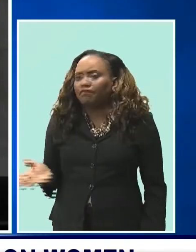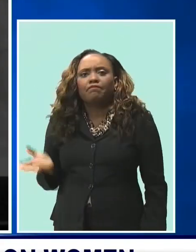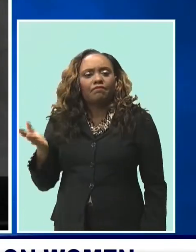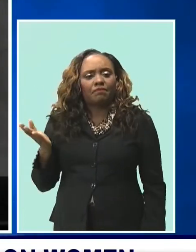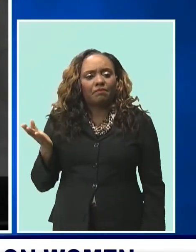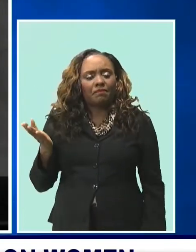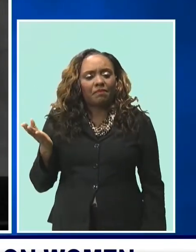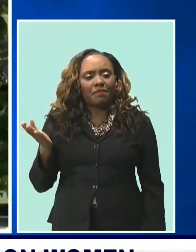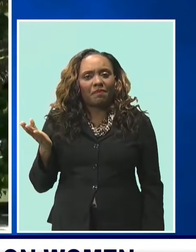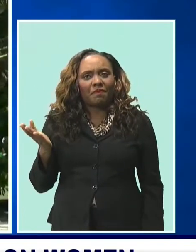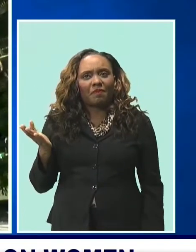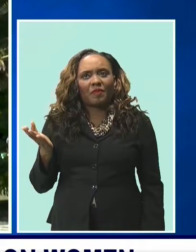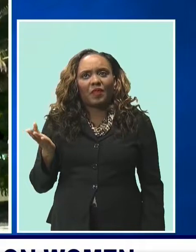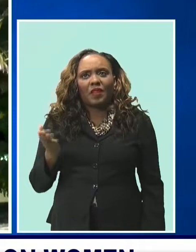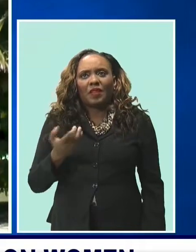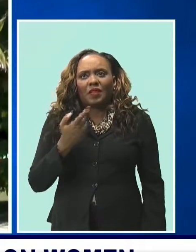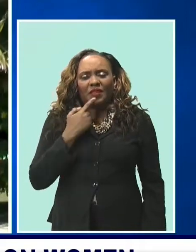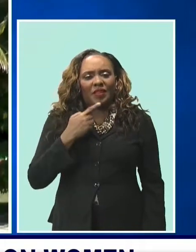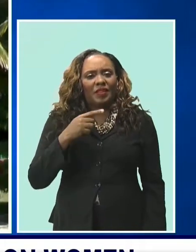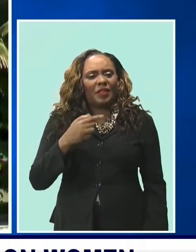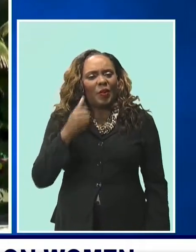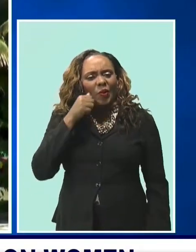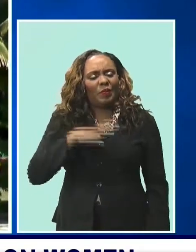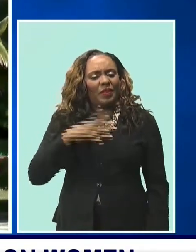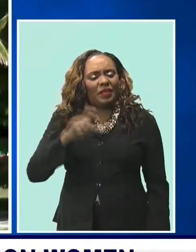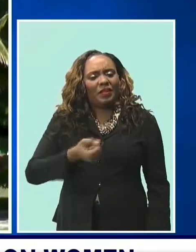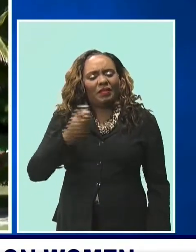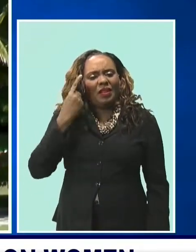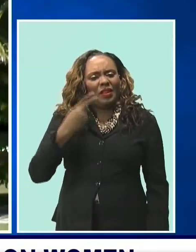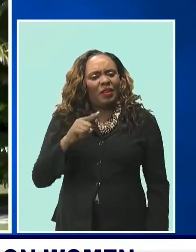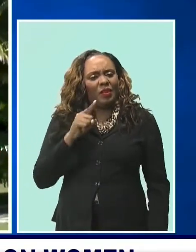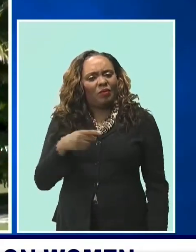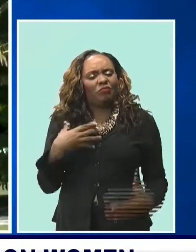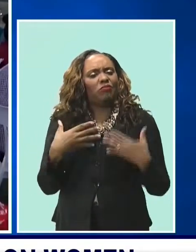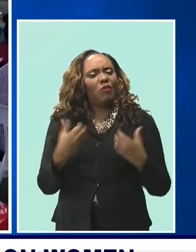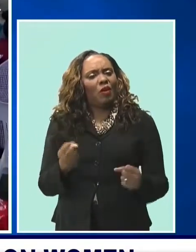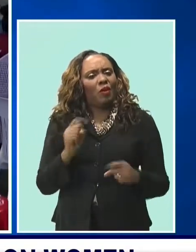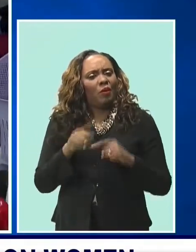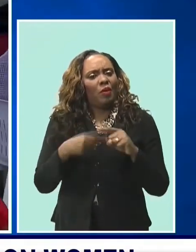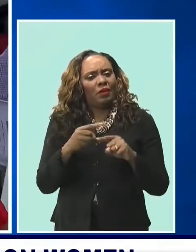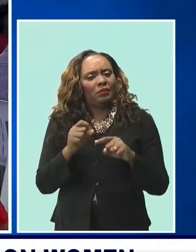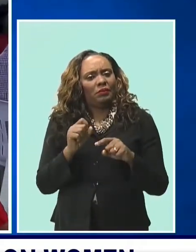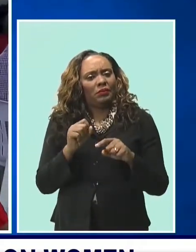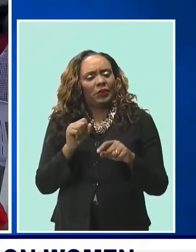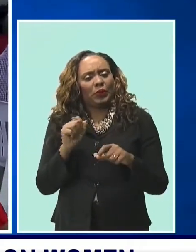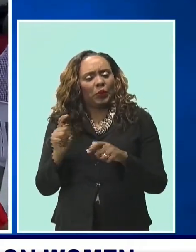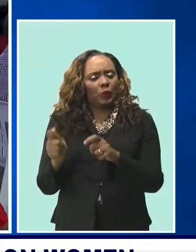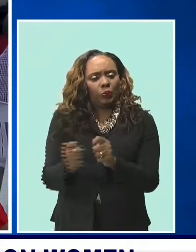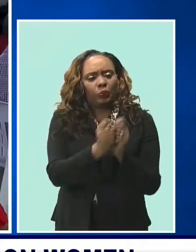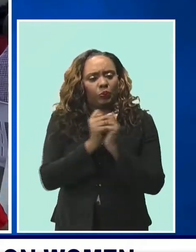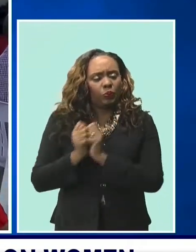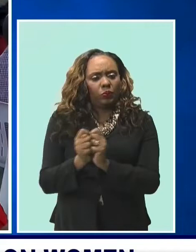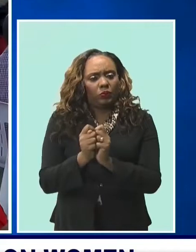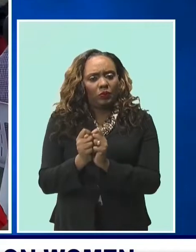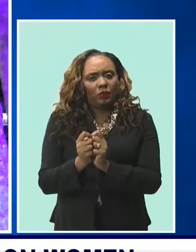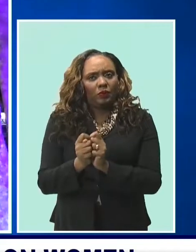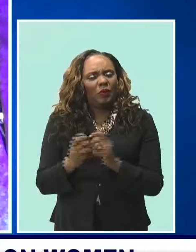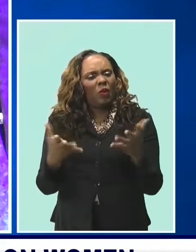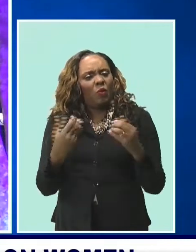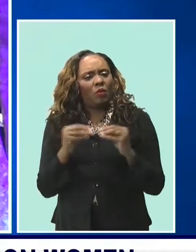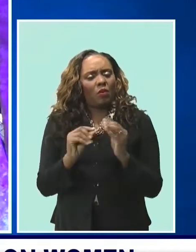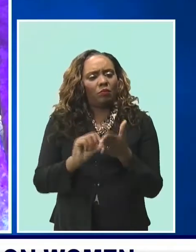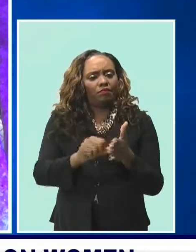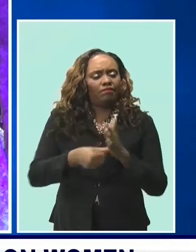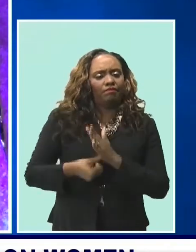Cynthia Ford says women need to understand that they are stronger when they work together. She says she wants to see more emphasis